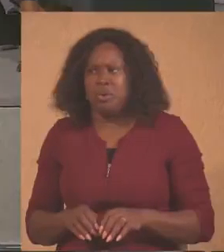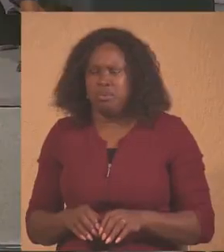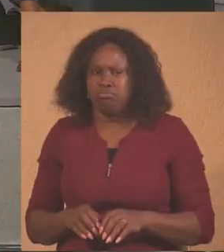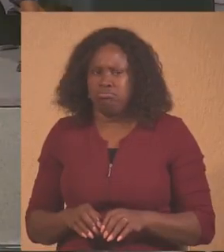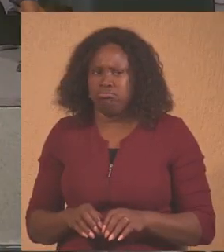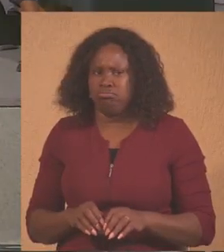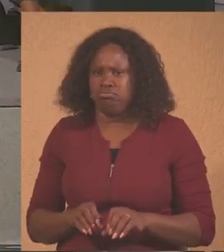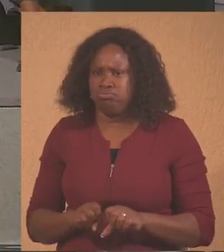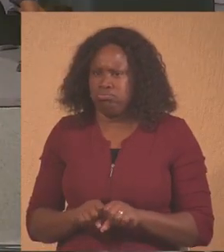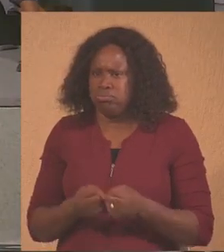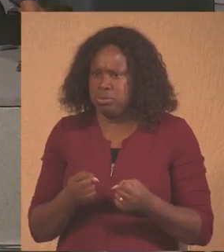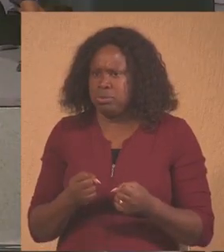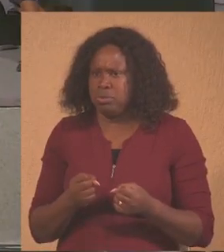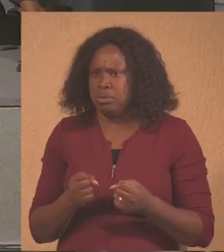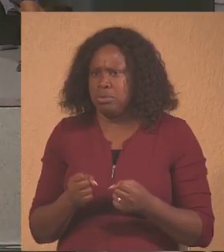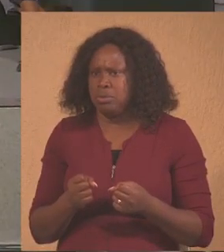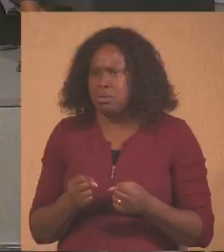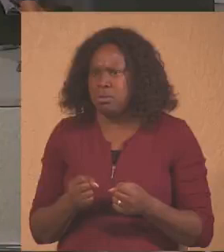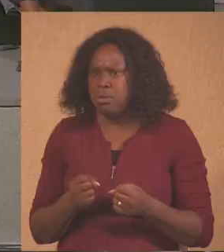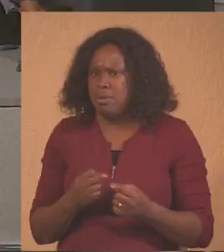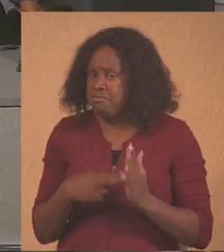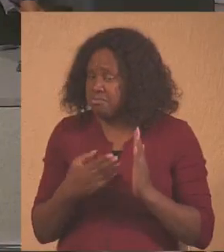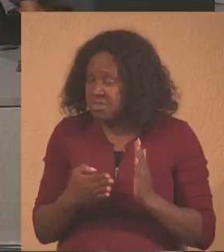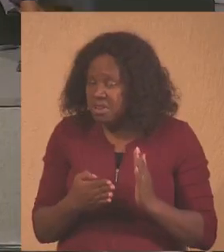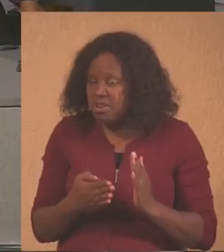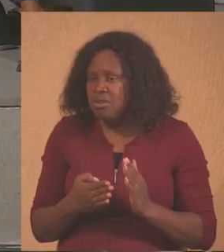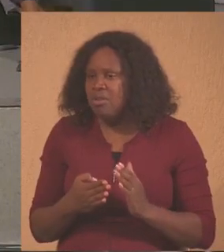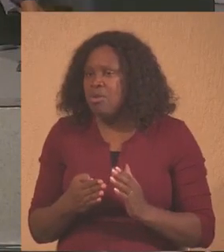procedures, what are the repercussions to individuals who do that?